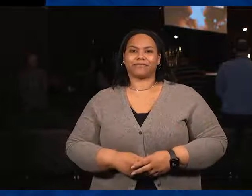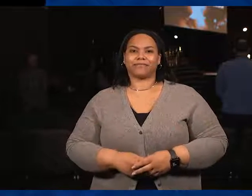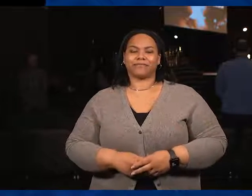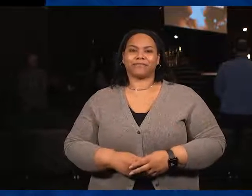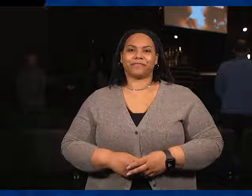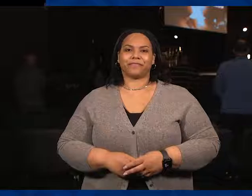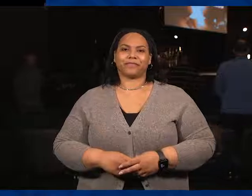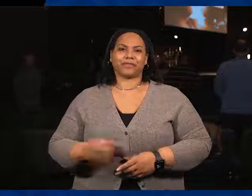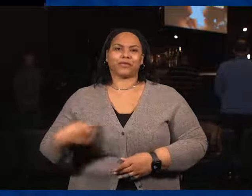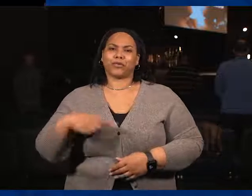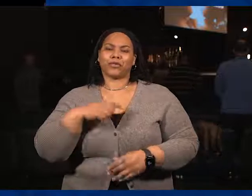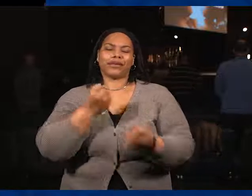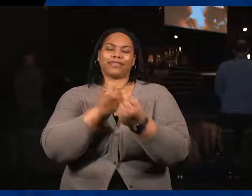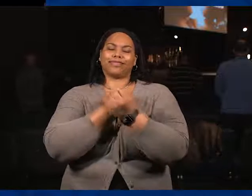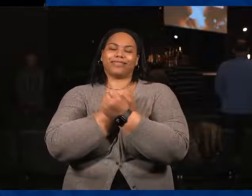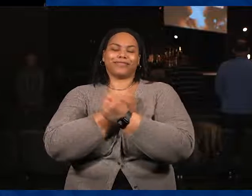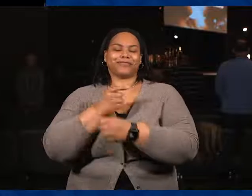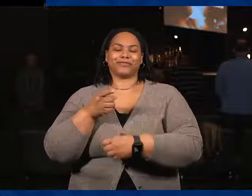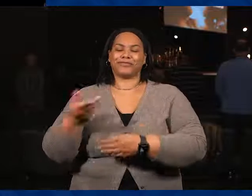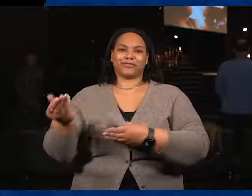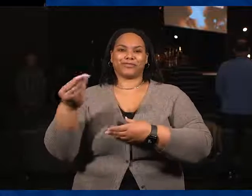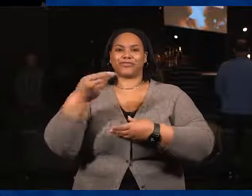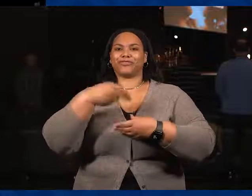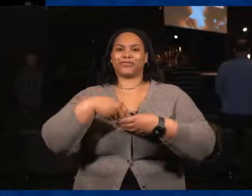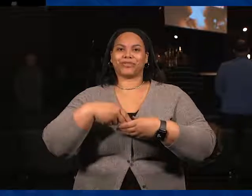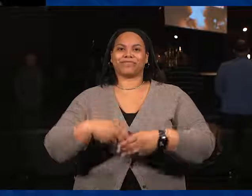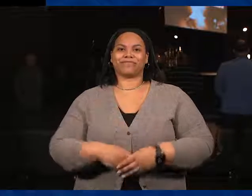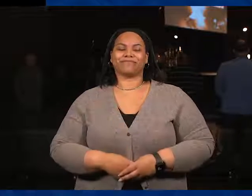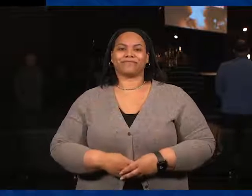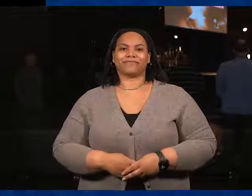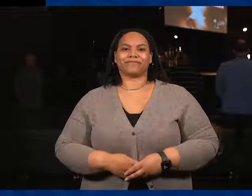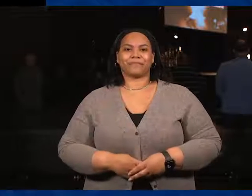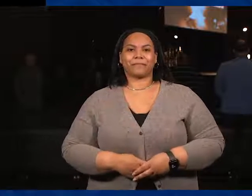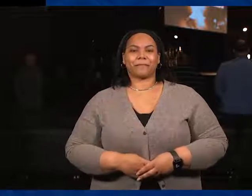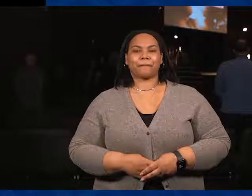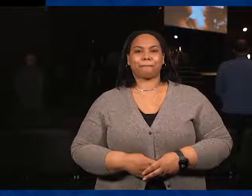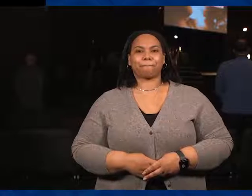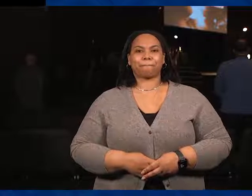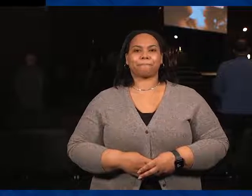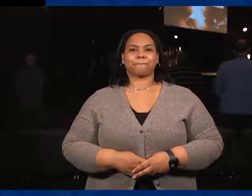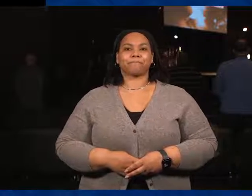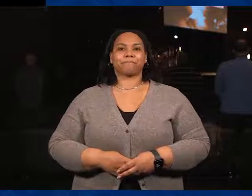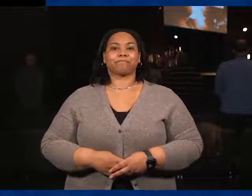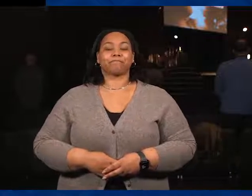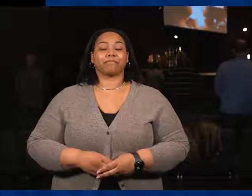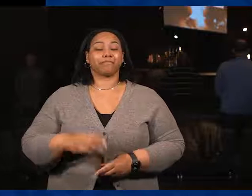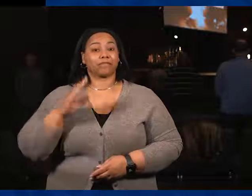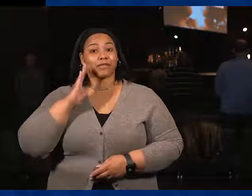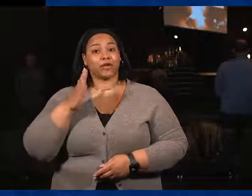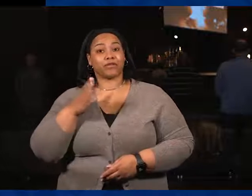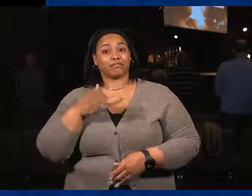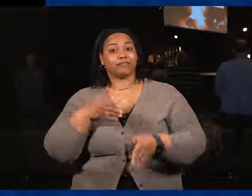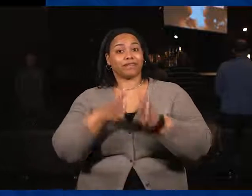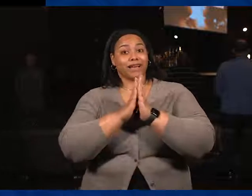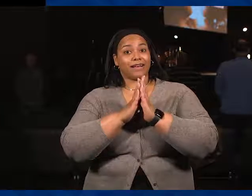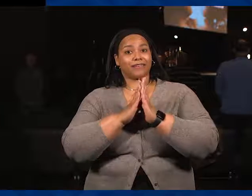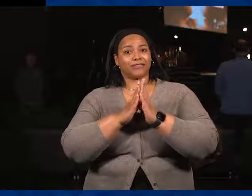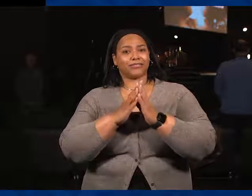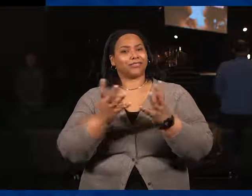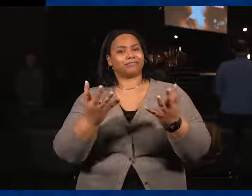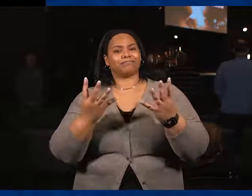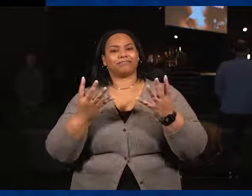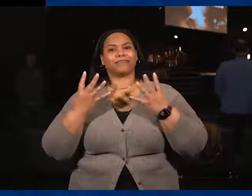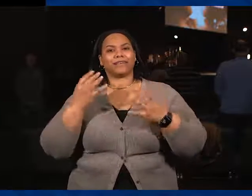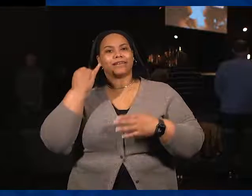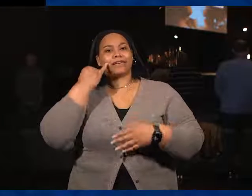be your church family. In a few moments, I want to ask you to come forward. If you're here listening under my voice, say, I want to be a